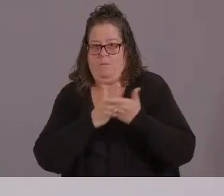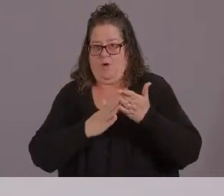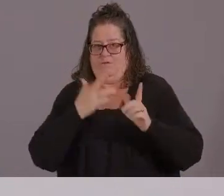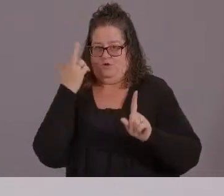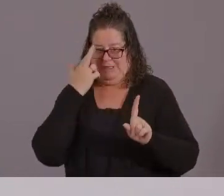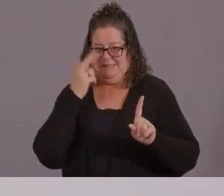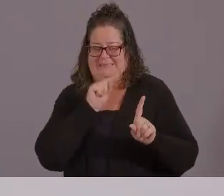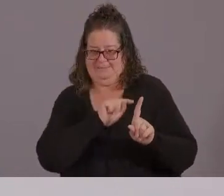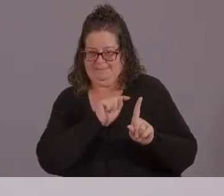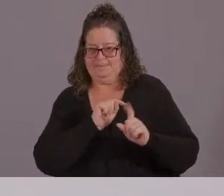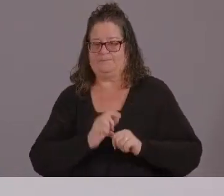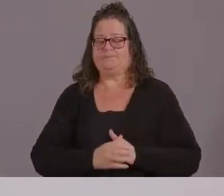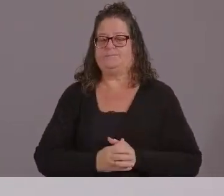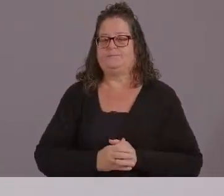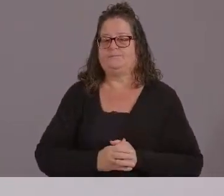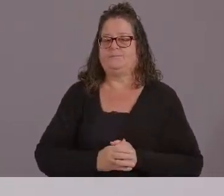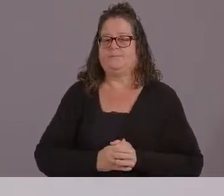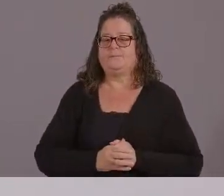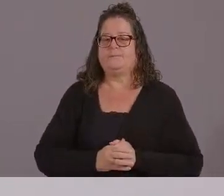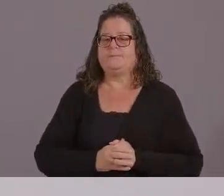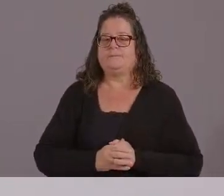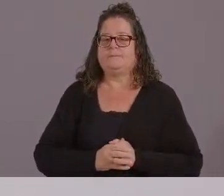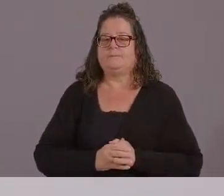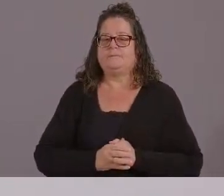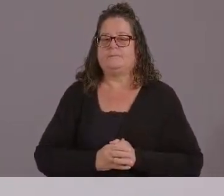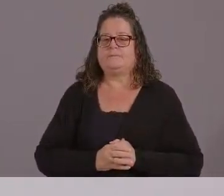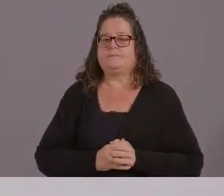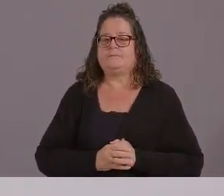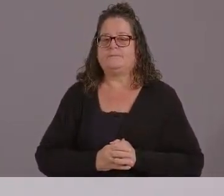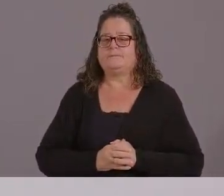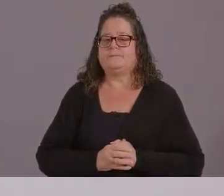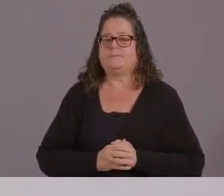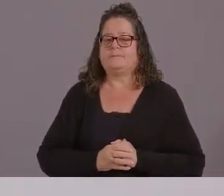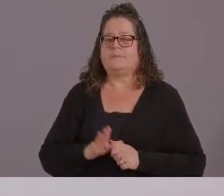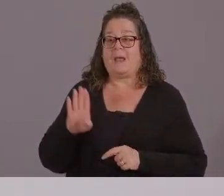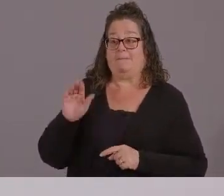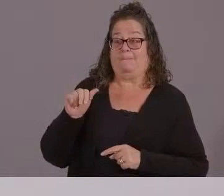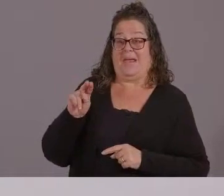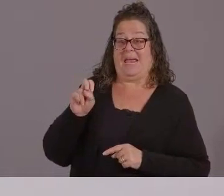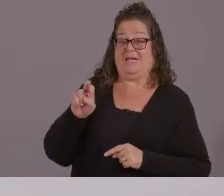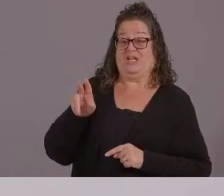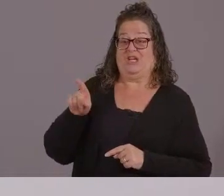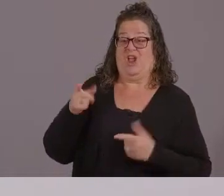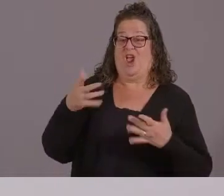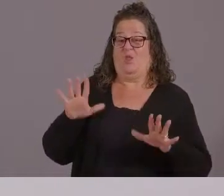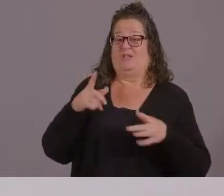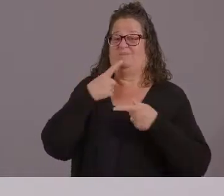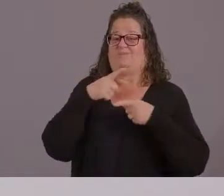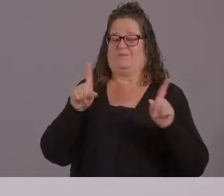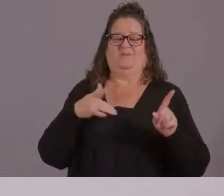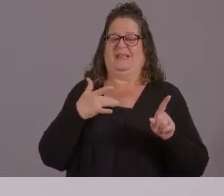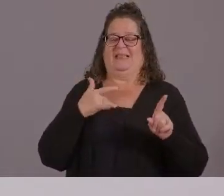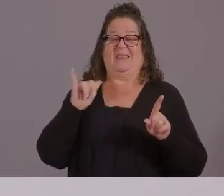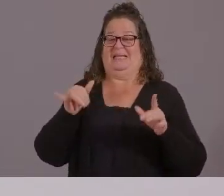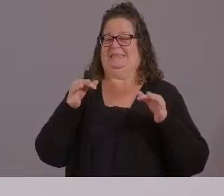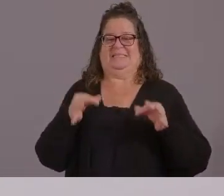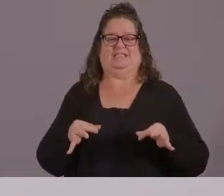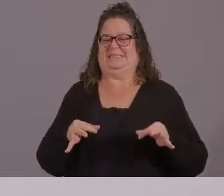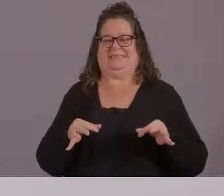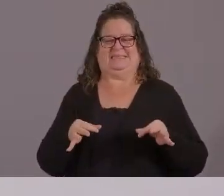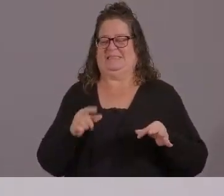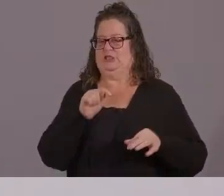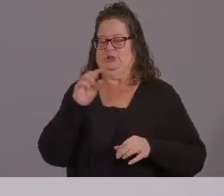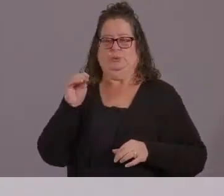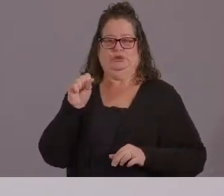at. But it was more than just Banner that thought this decision was premature. There was Honor Health, there's Dignity,